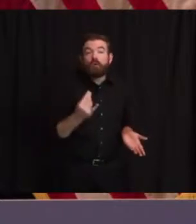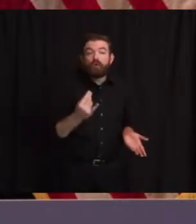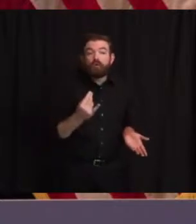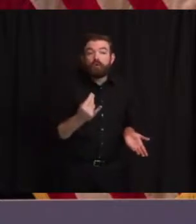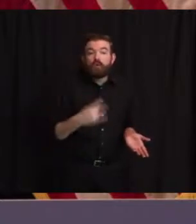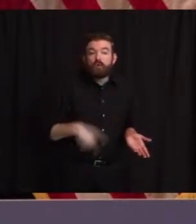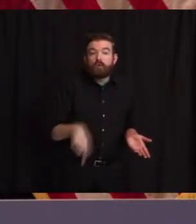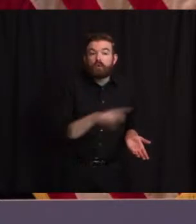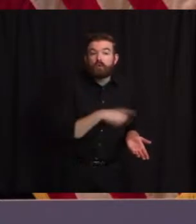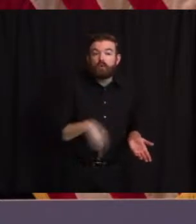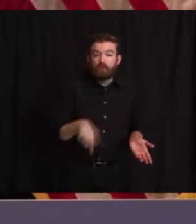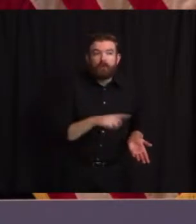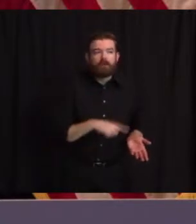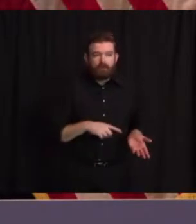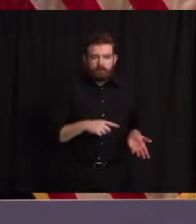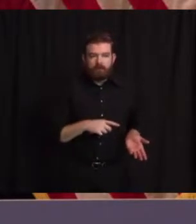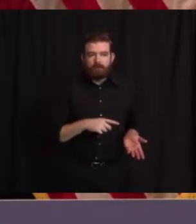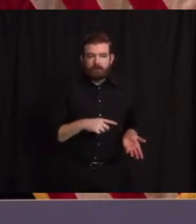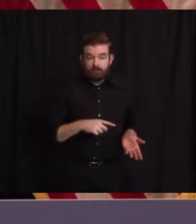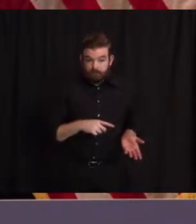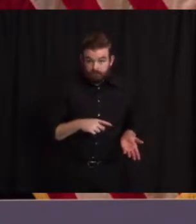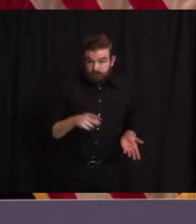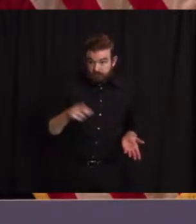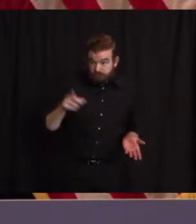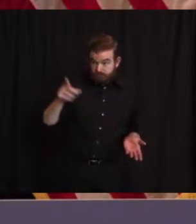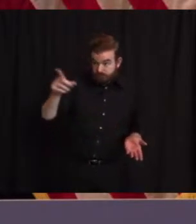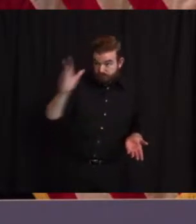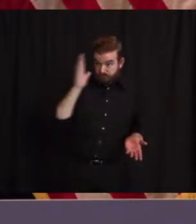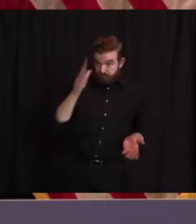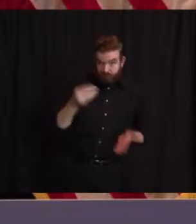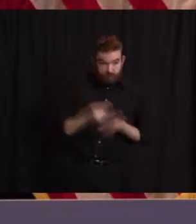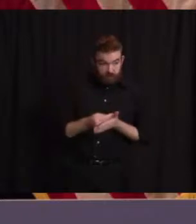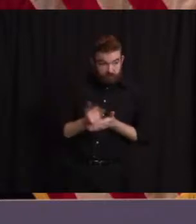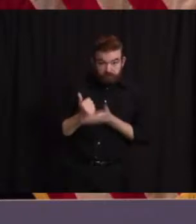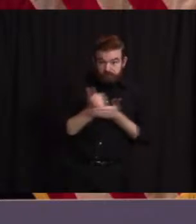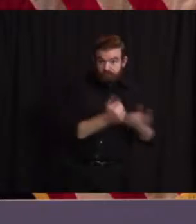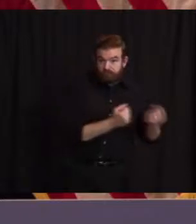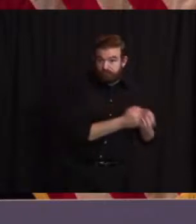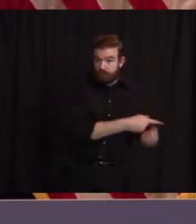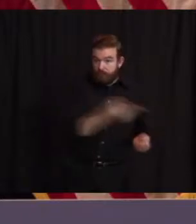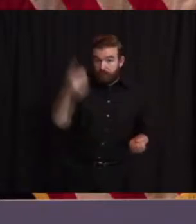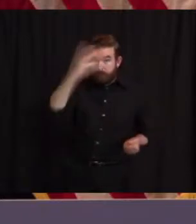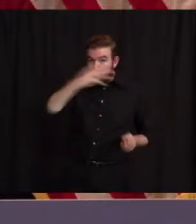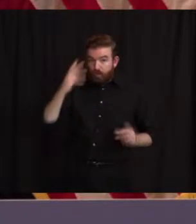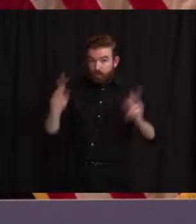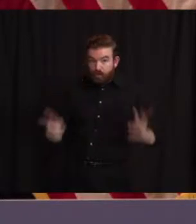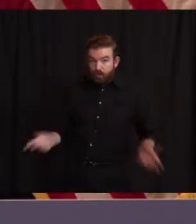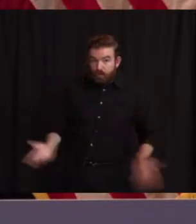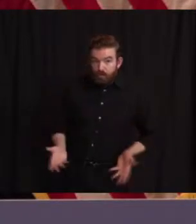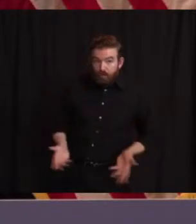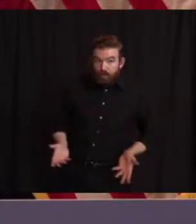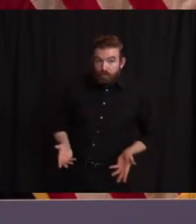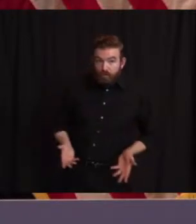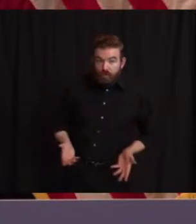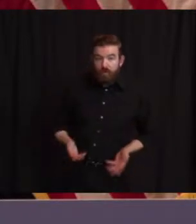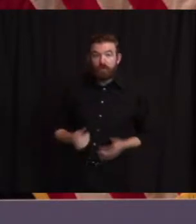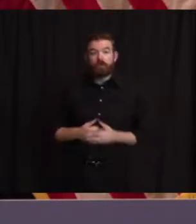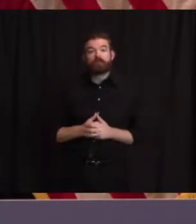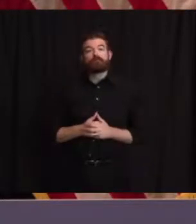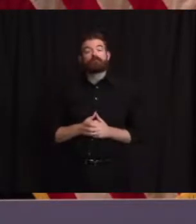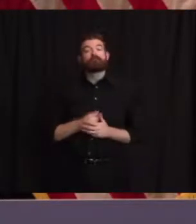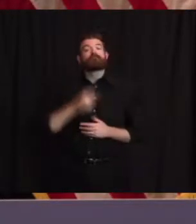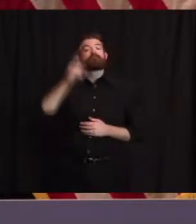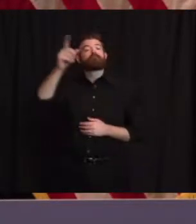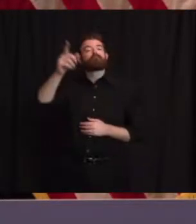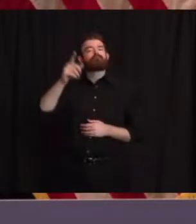Turning to the shore towns, many of the shore towns are concerned they're not going to have enough special officers for the summer season. For example,